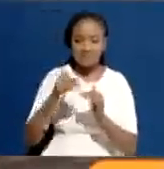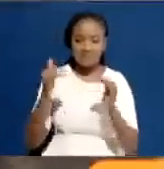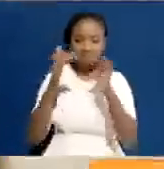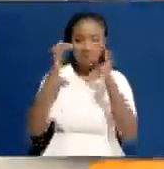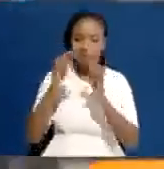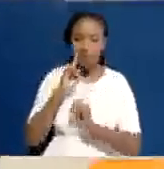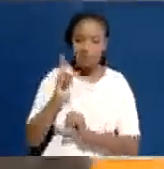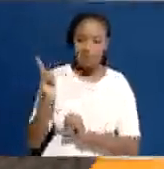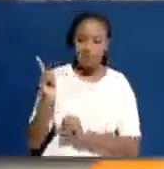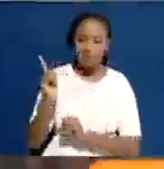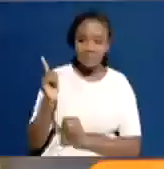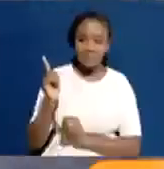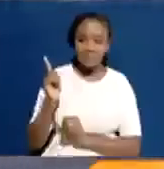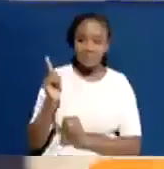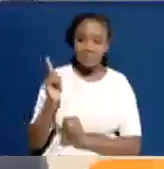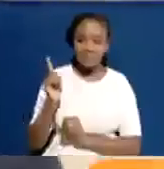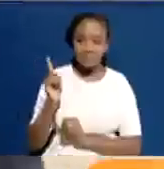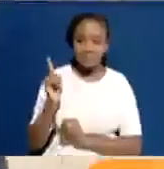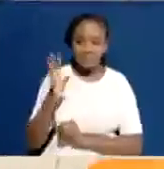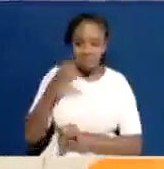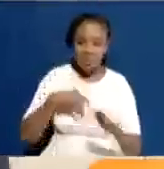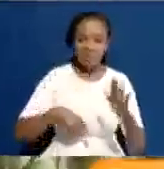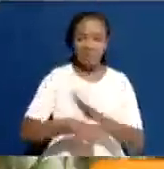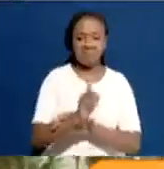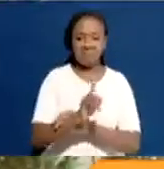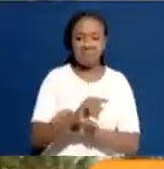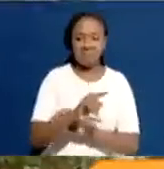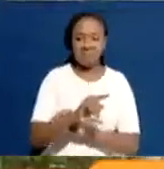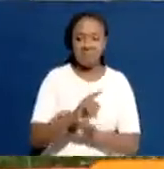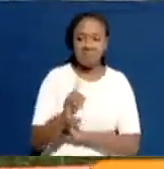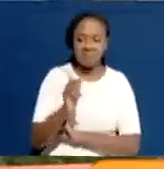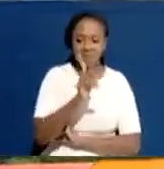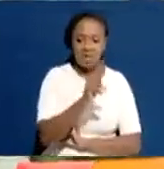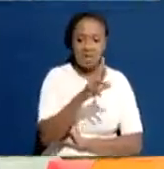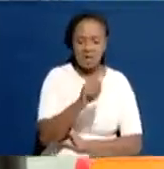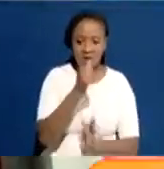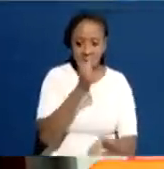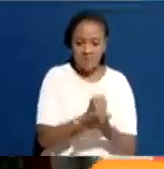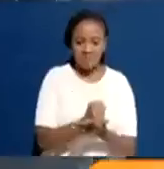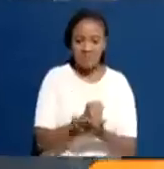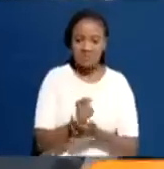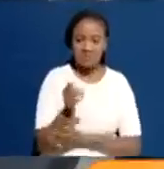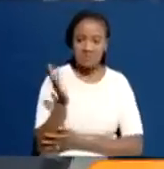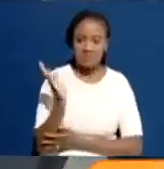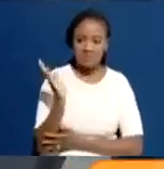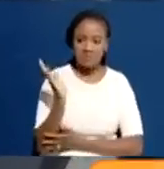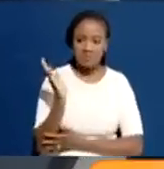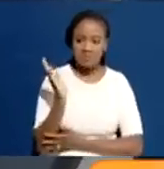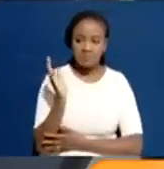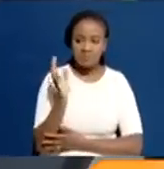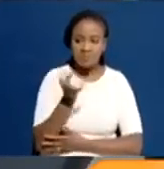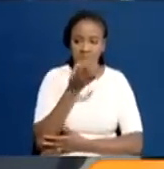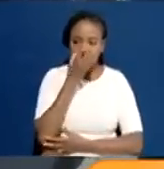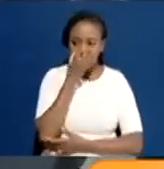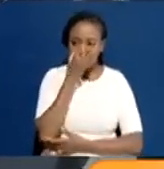a high-profile client walked into the banking hall of the Kenya Revenue Authority headquarters, President William